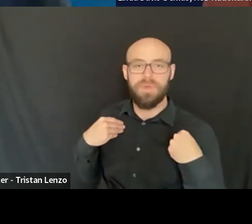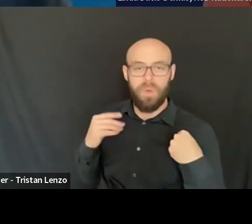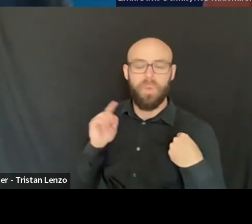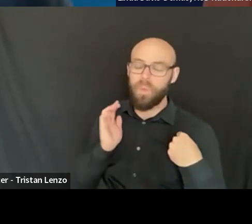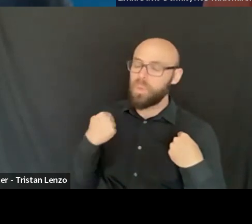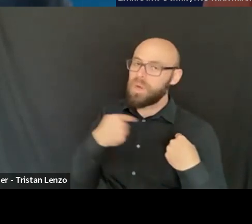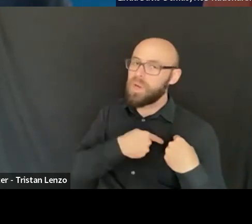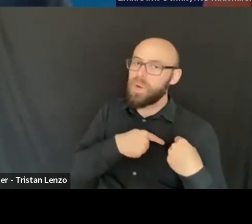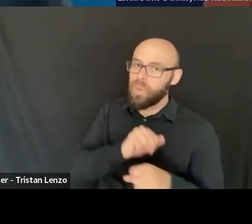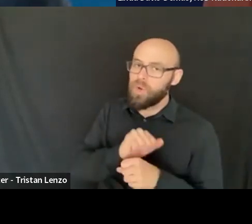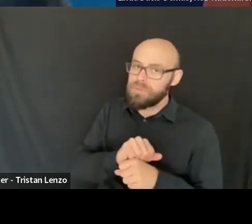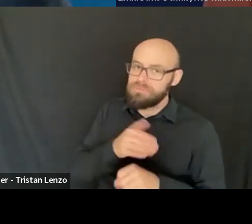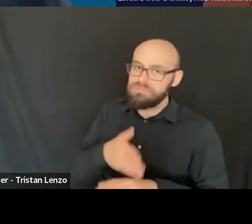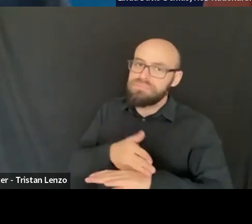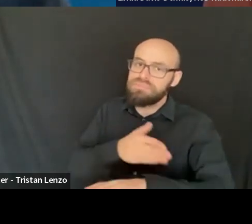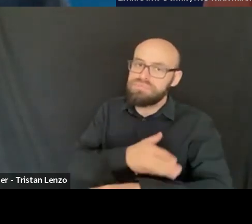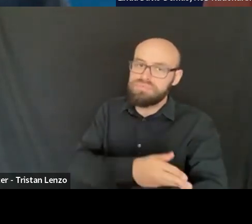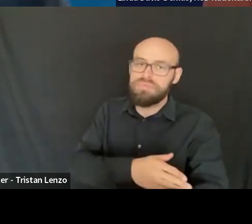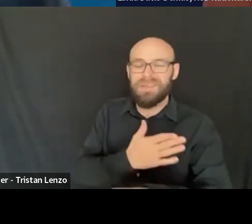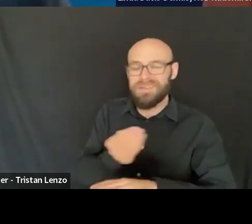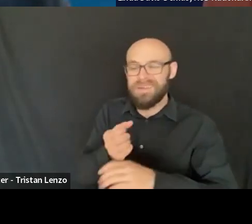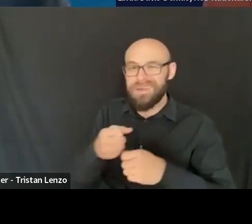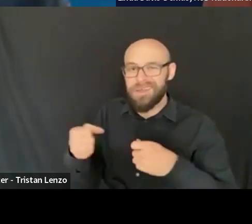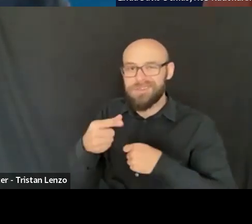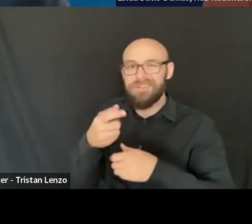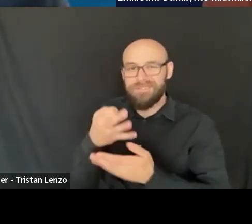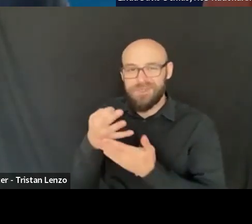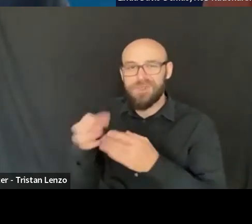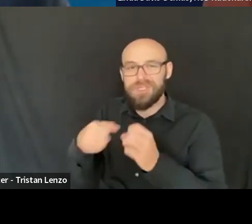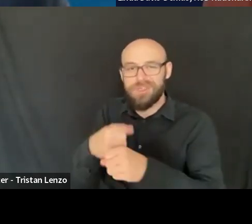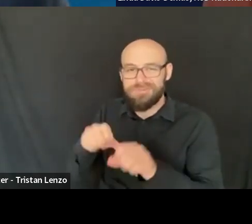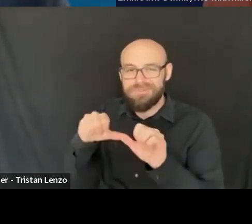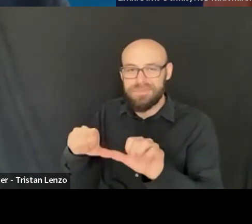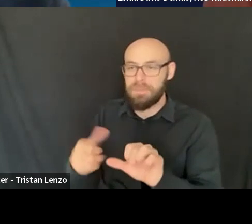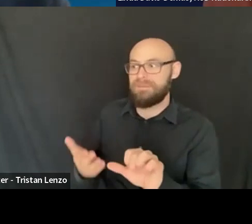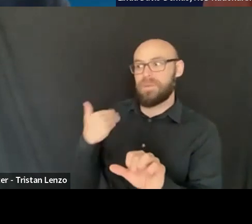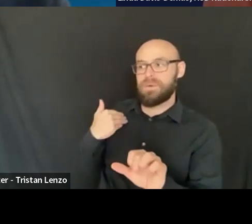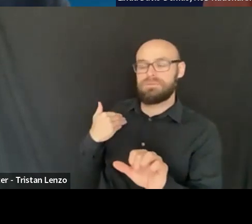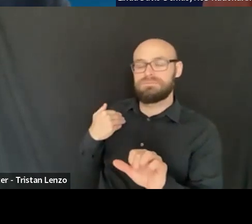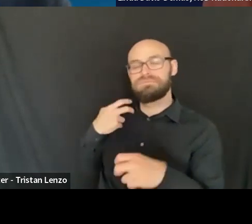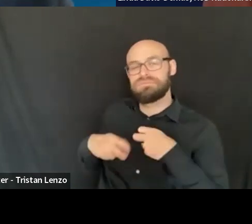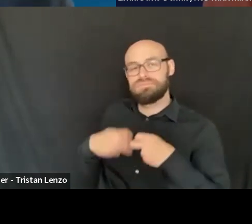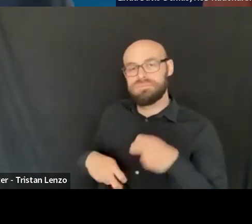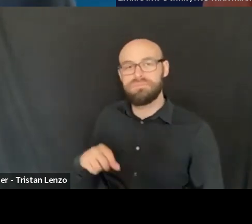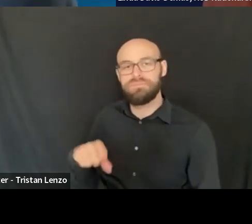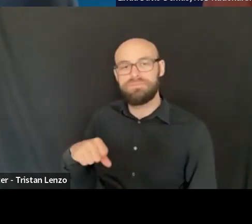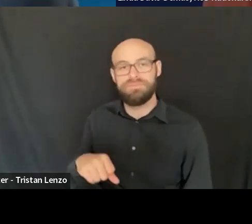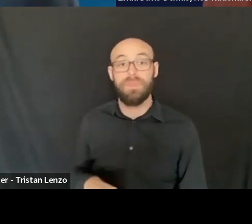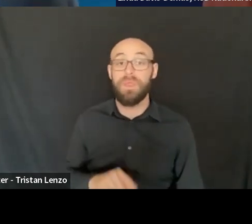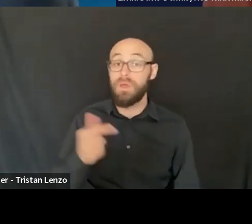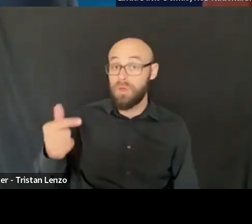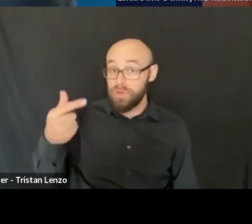as to following the federal fiscal year moving forward as well, which has been a problem in the past. Greg, how about you?